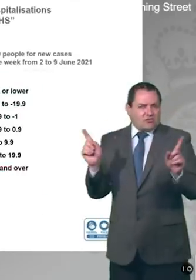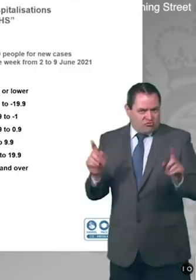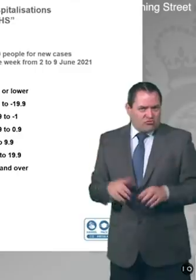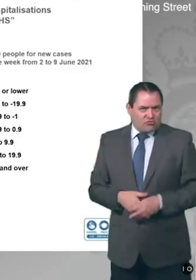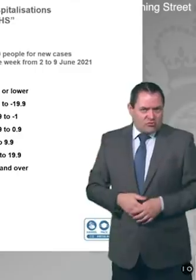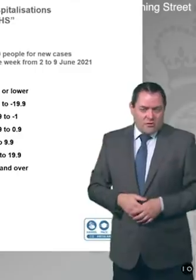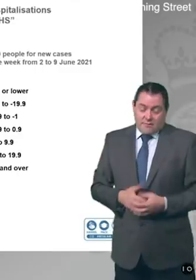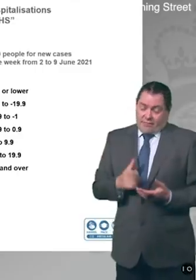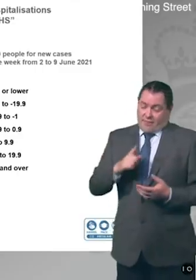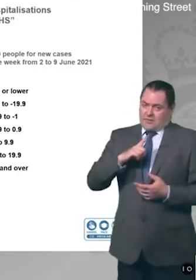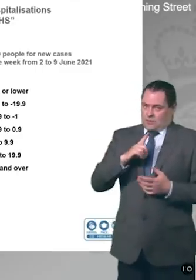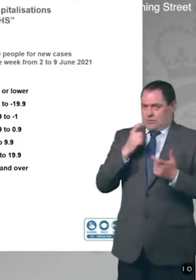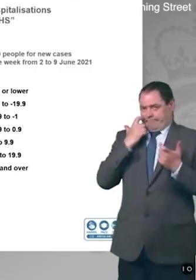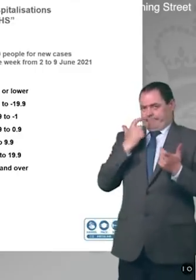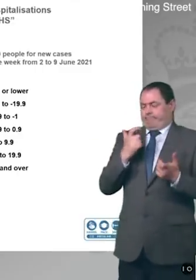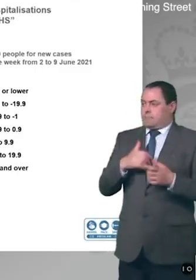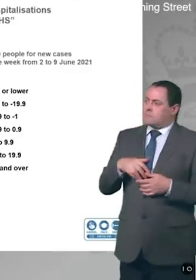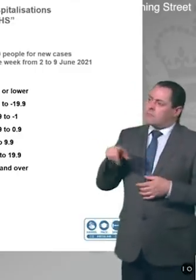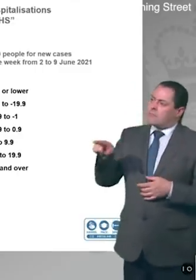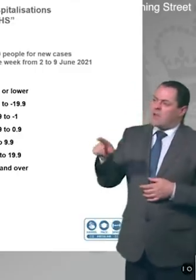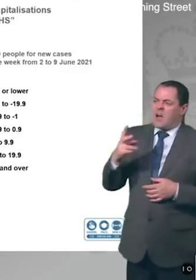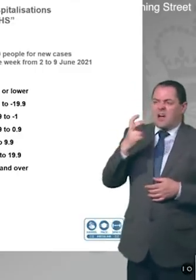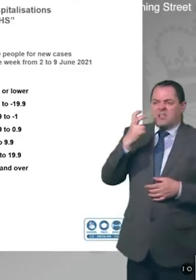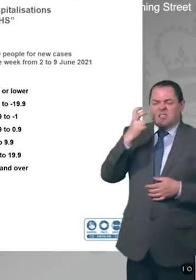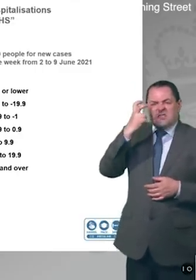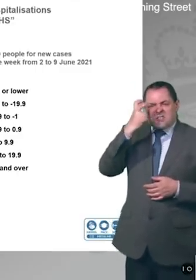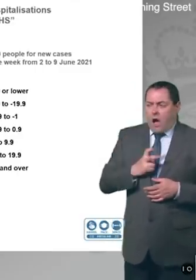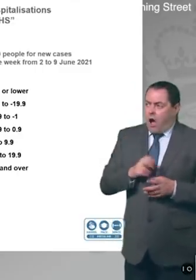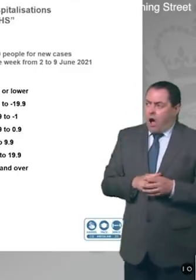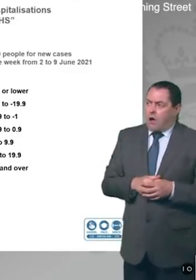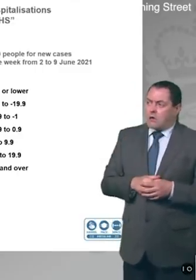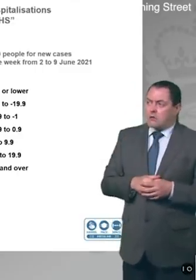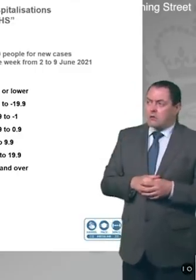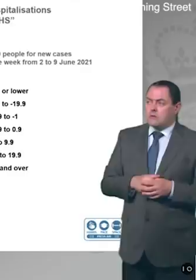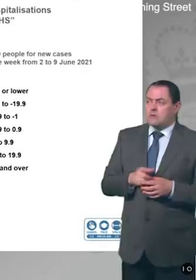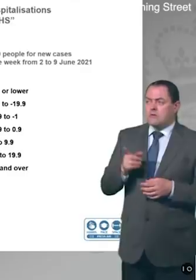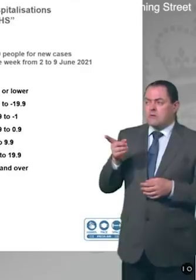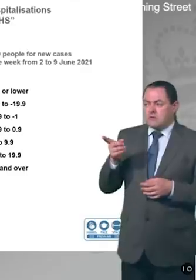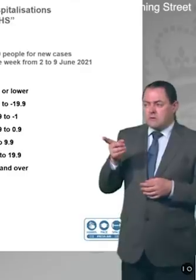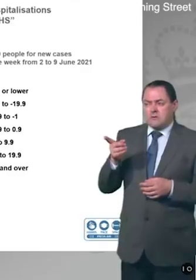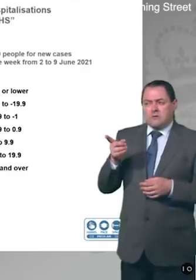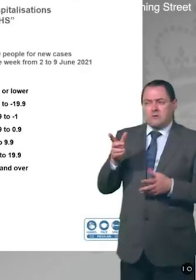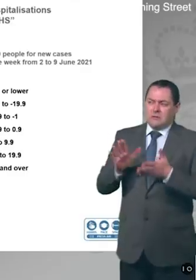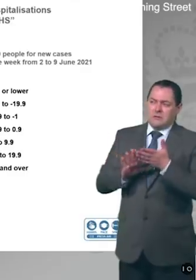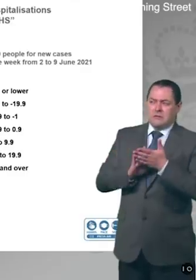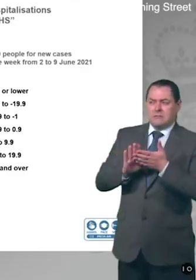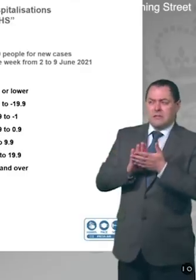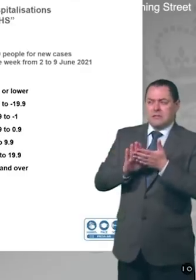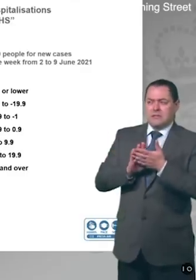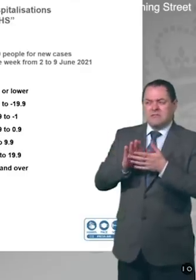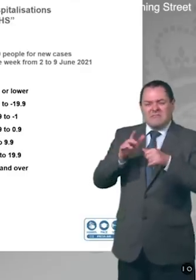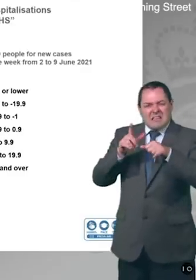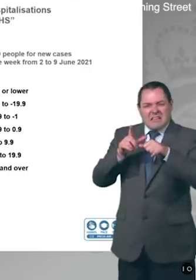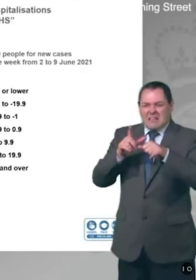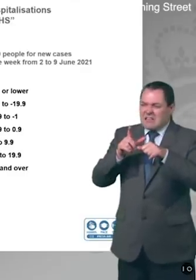this map are where the rates of increase are greatest, but anywhere that is shaded in yellow or